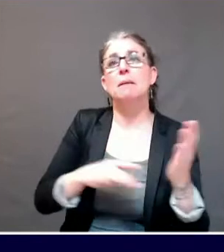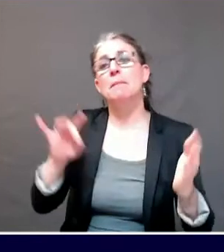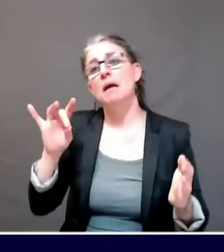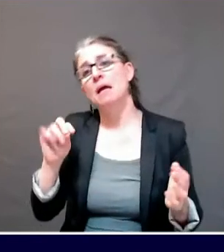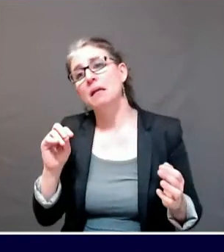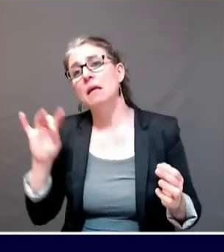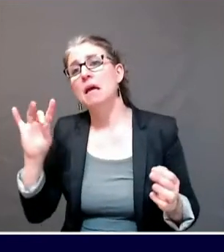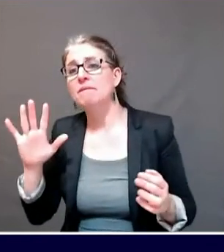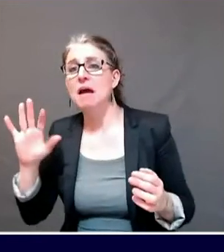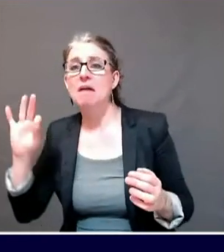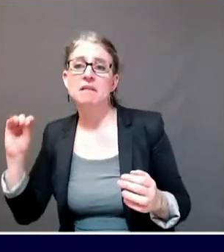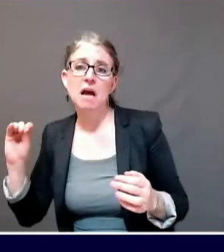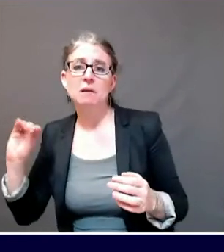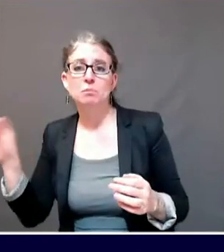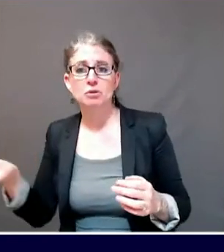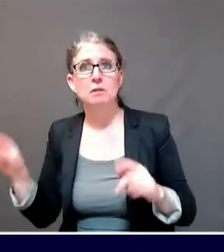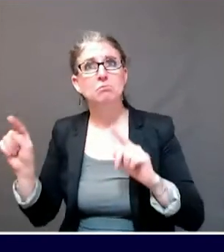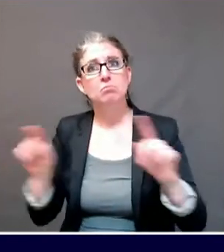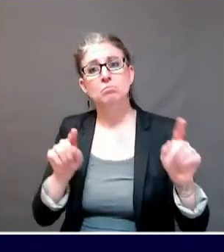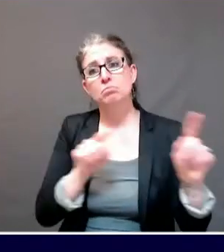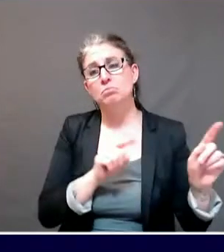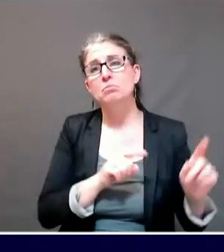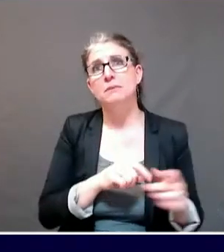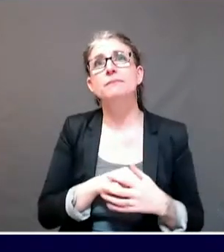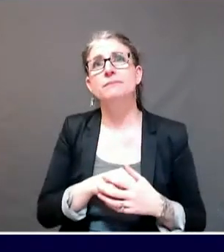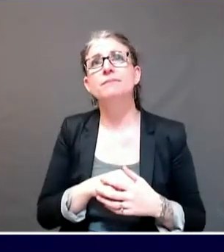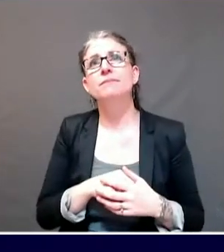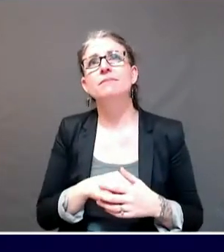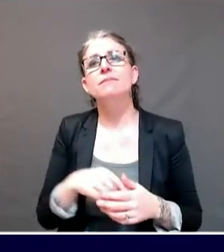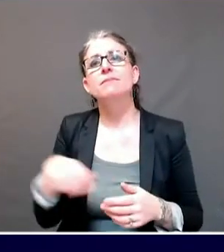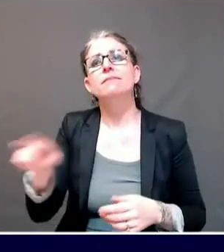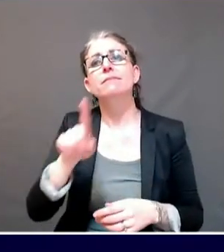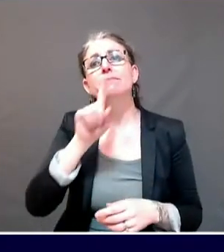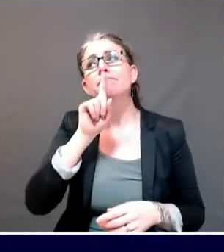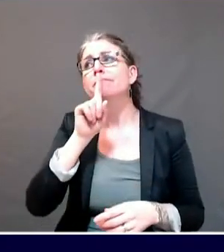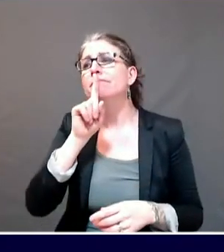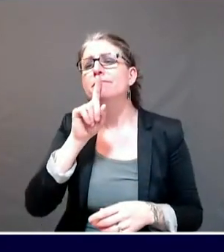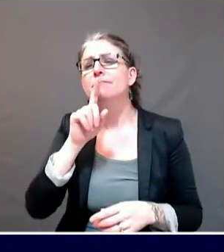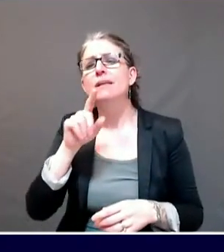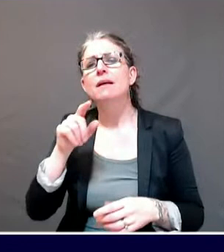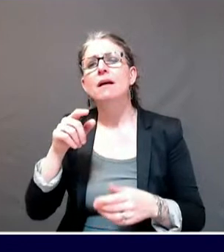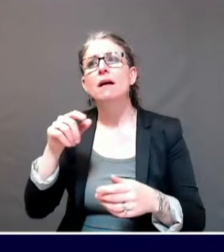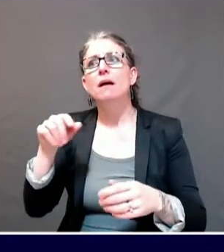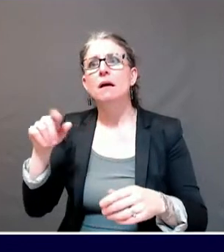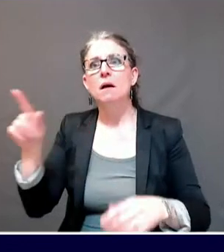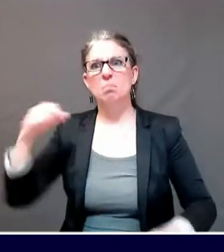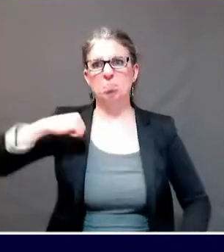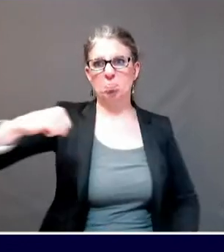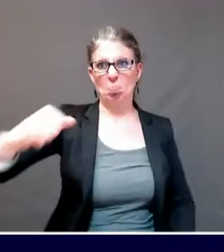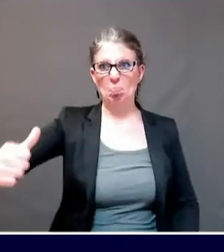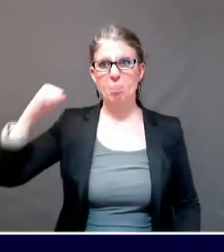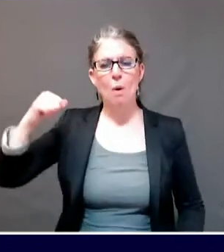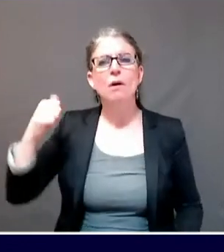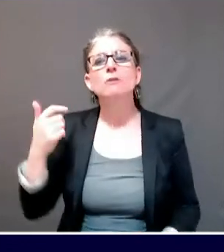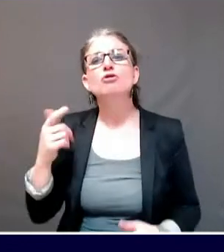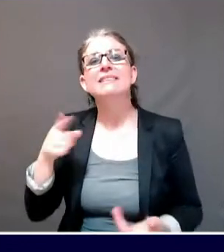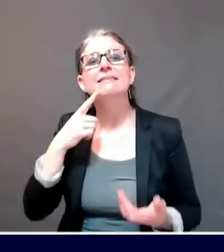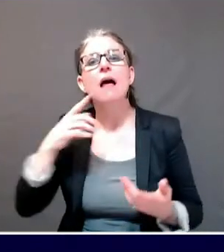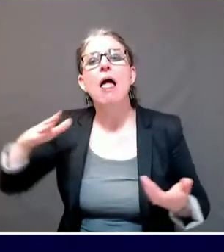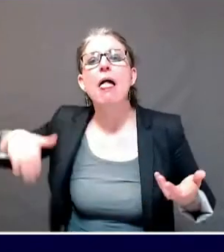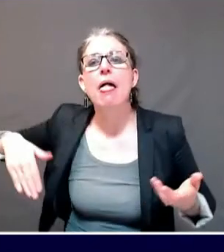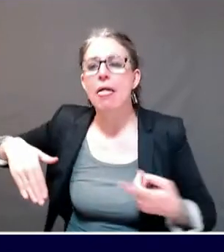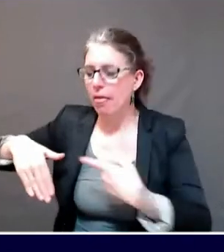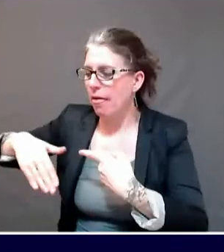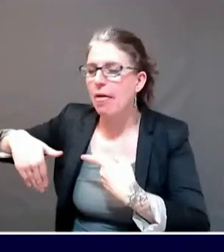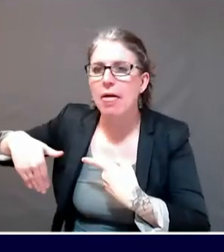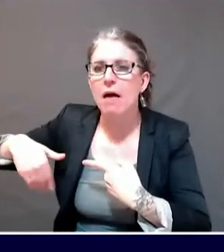like them to be higher? Absolutely. Thank you. I'm going to turn it over to Amy Brown at WERU next.